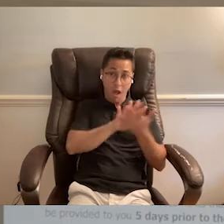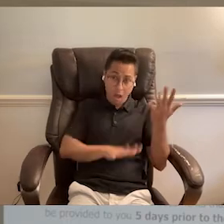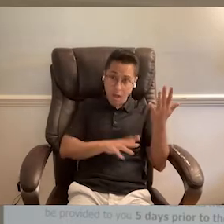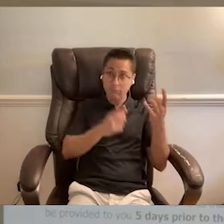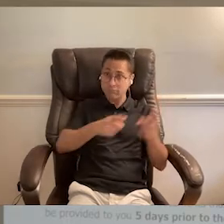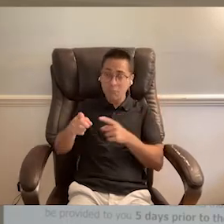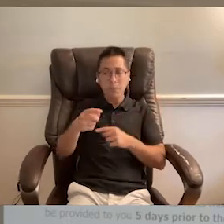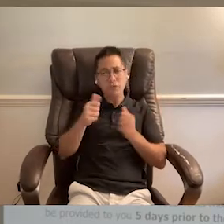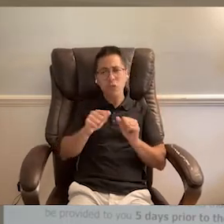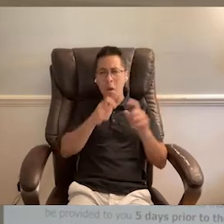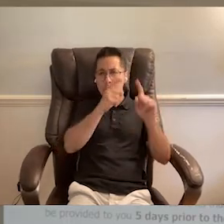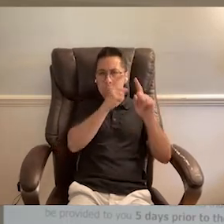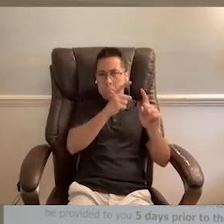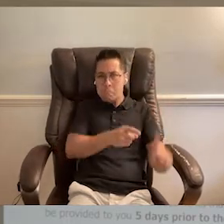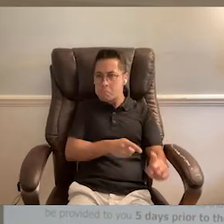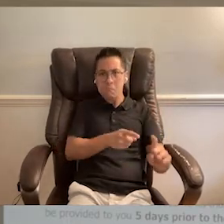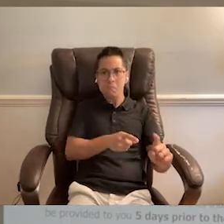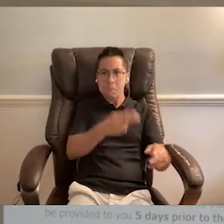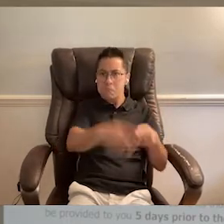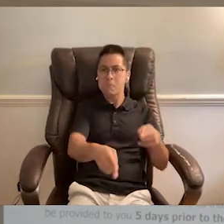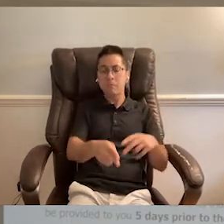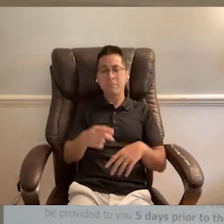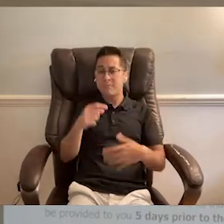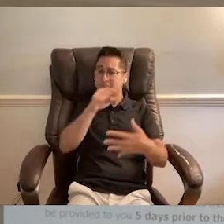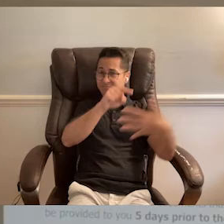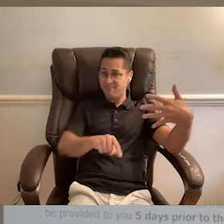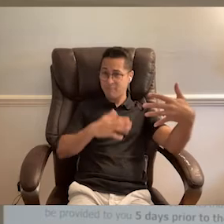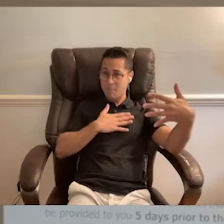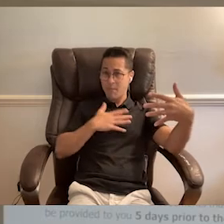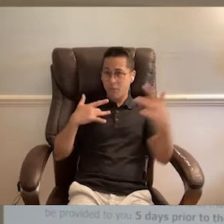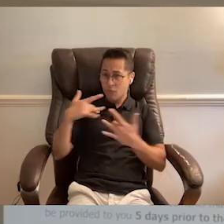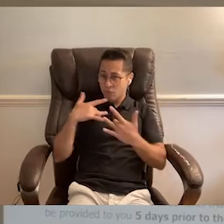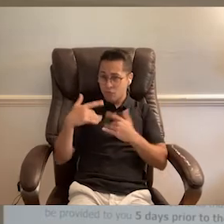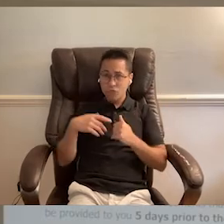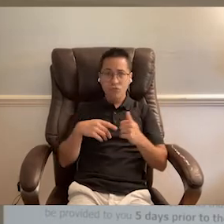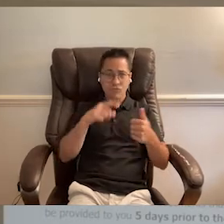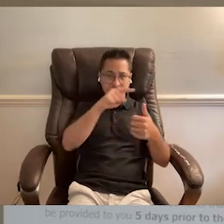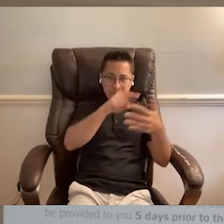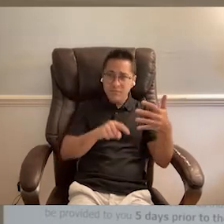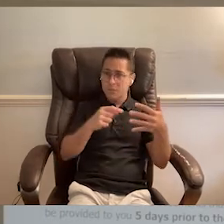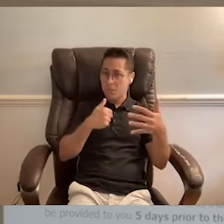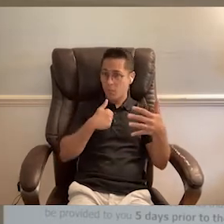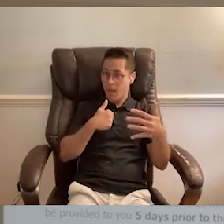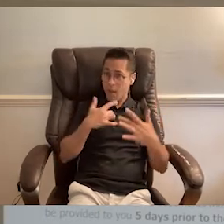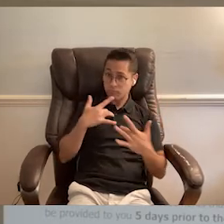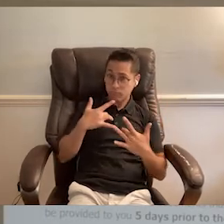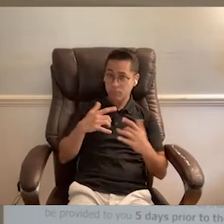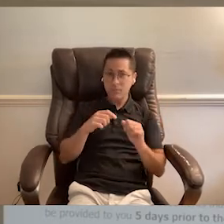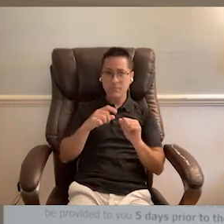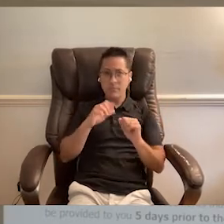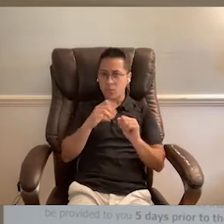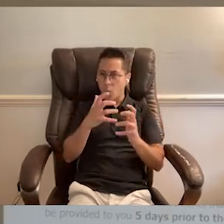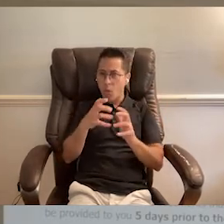out and say, these are my concerns. This is what I'm worried about. This is what I'd like to happen,